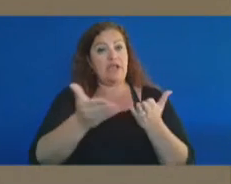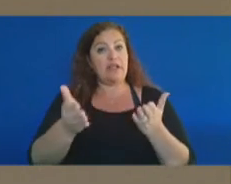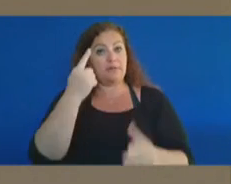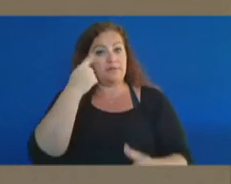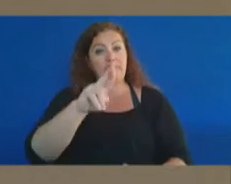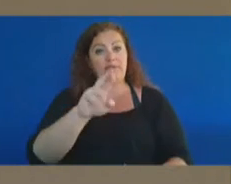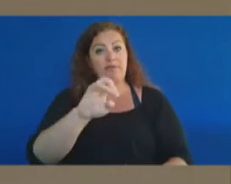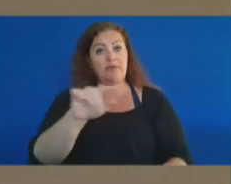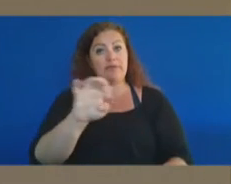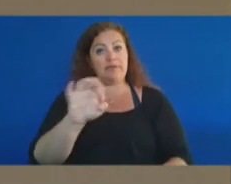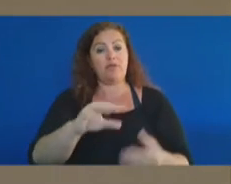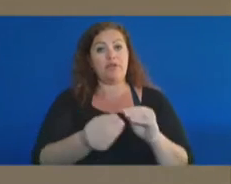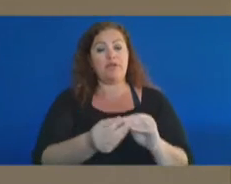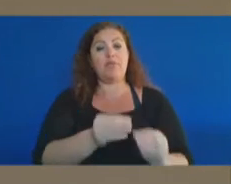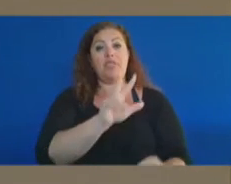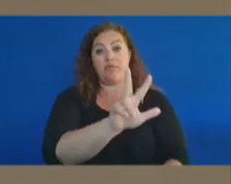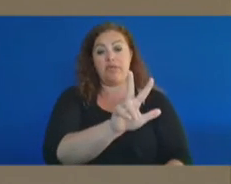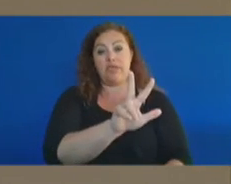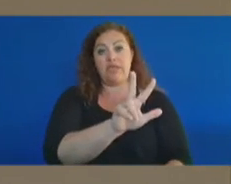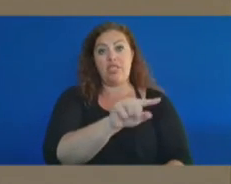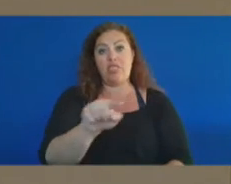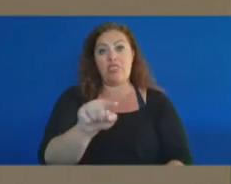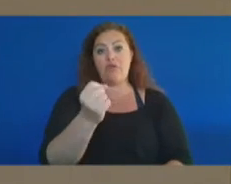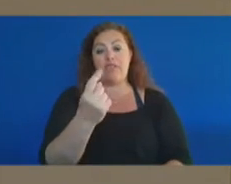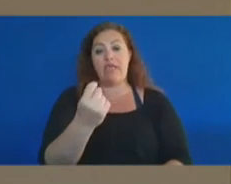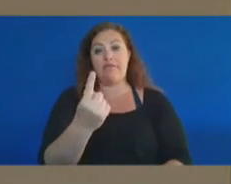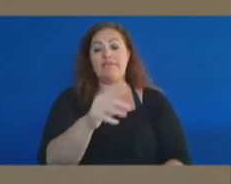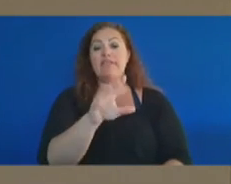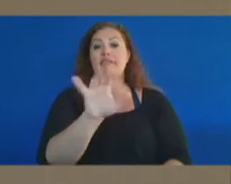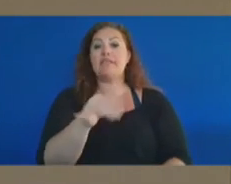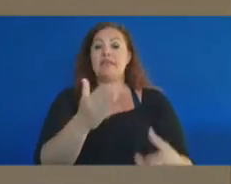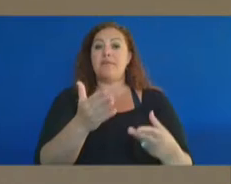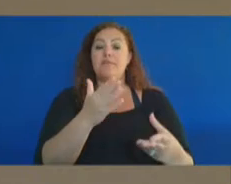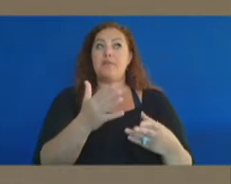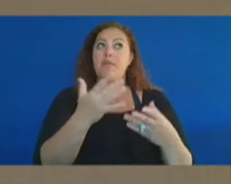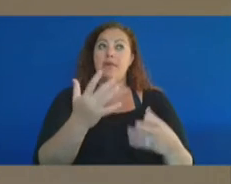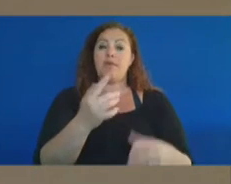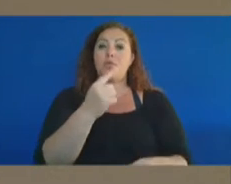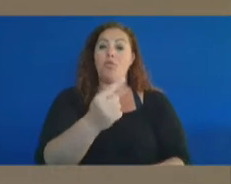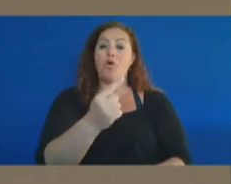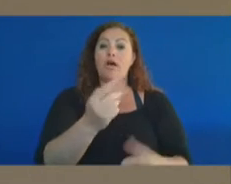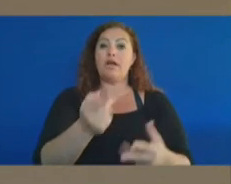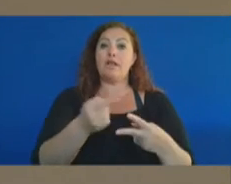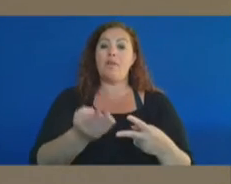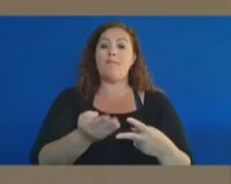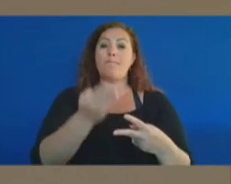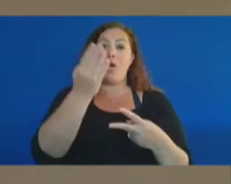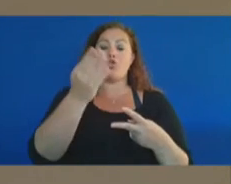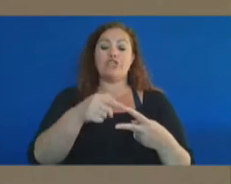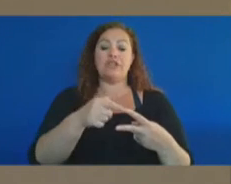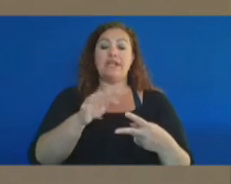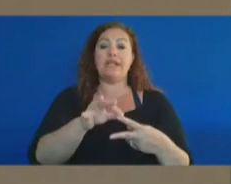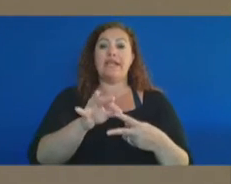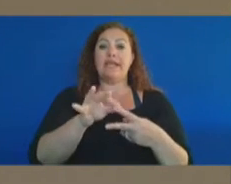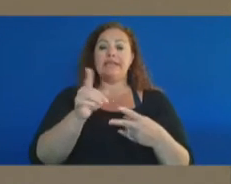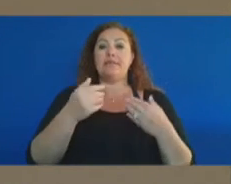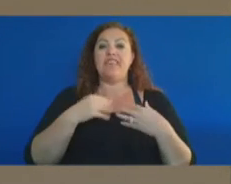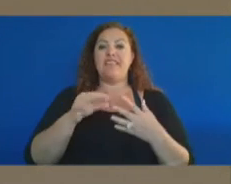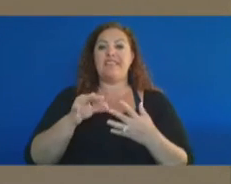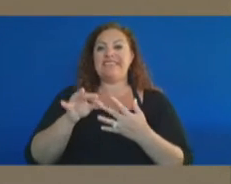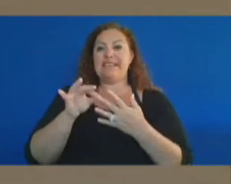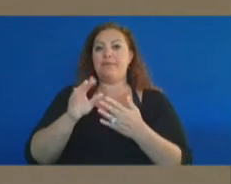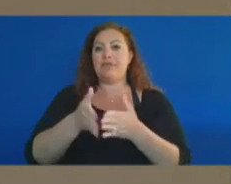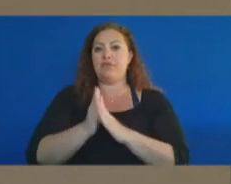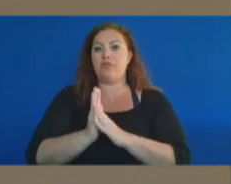items number three through 11 which may be considered in one motion except there is an exception requested